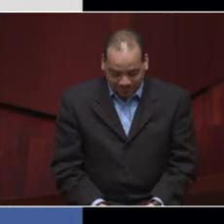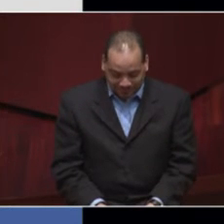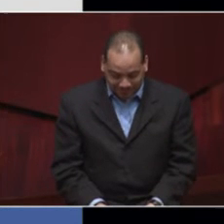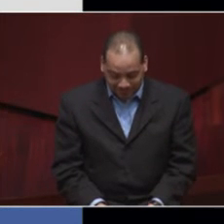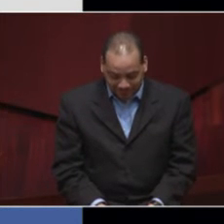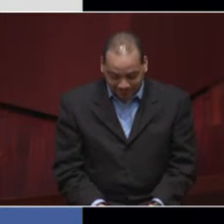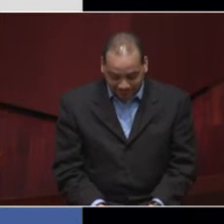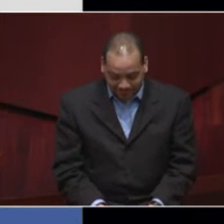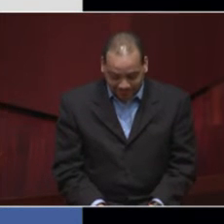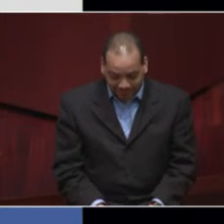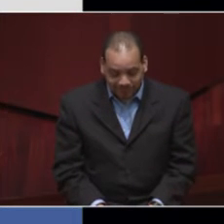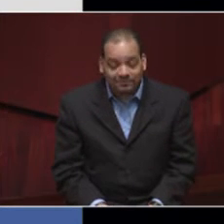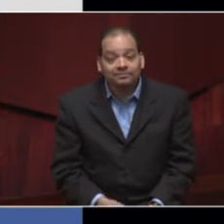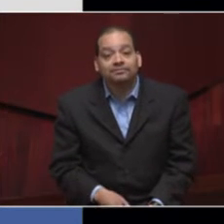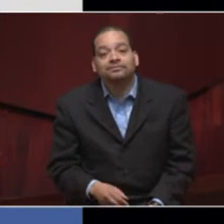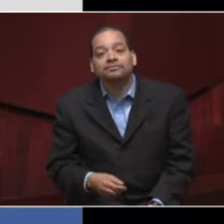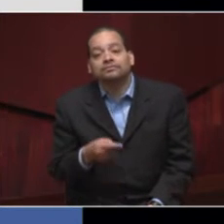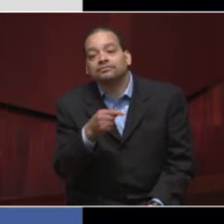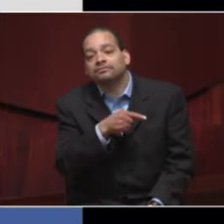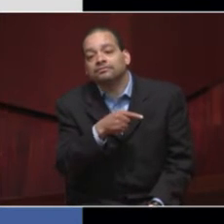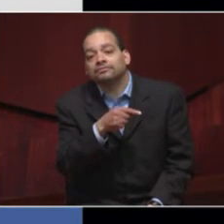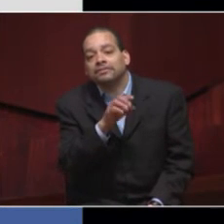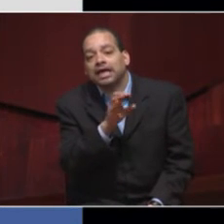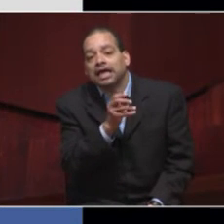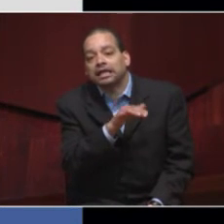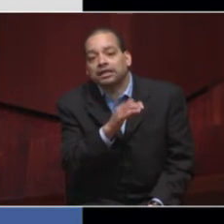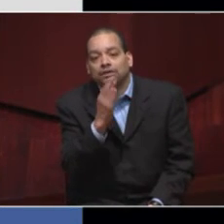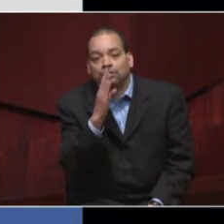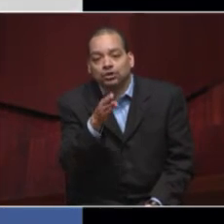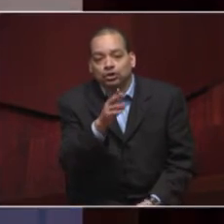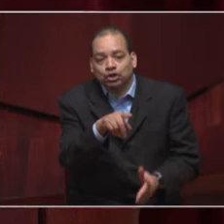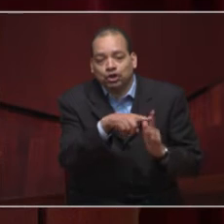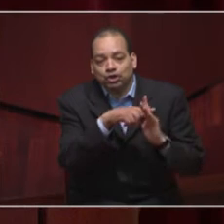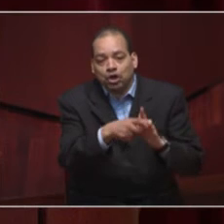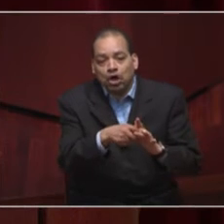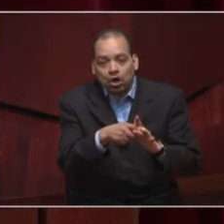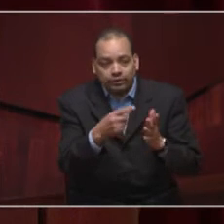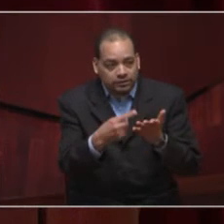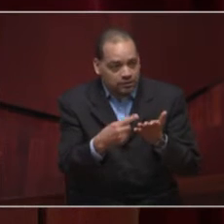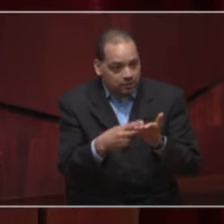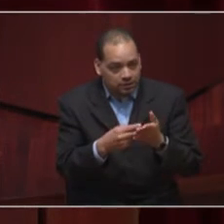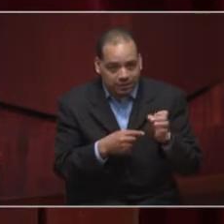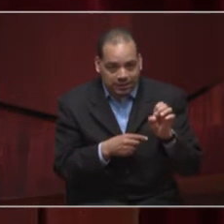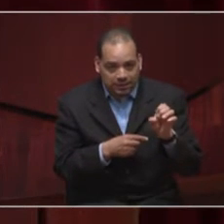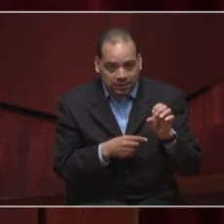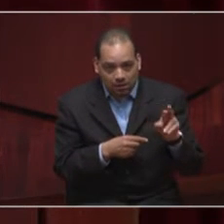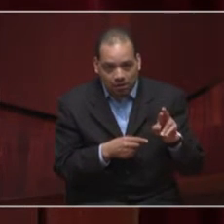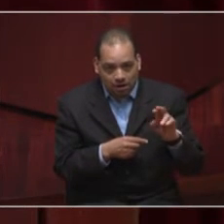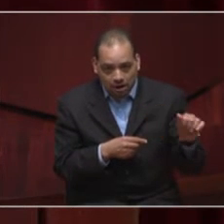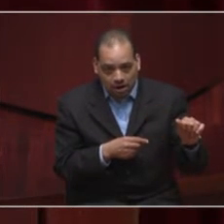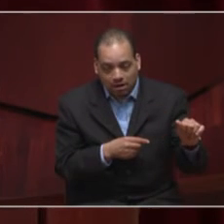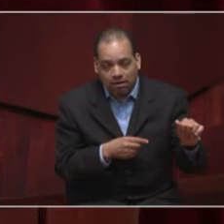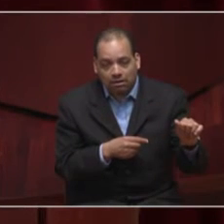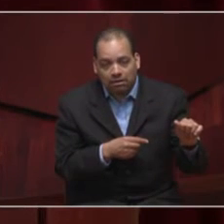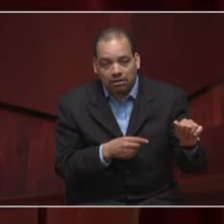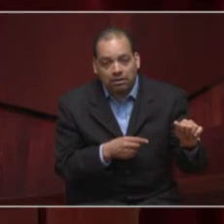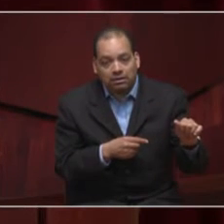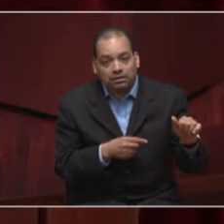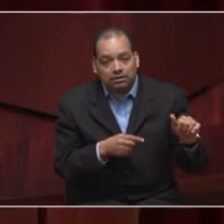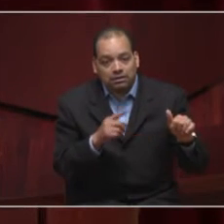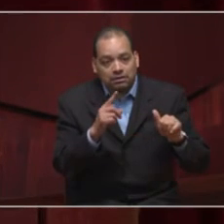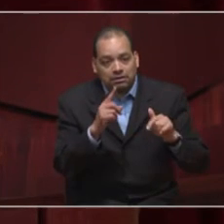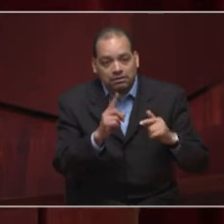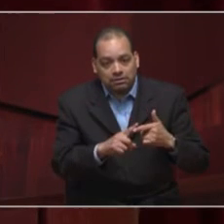Kathy's going to start us off on discussing some updates on ERA, and I will then discuss a little bit about